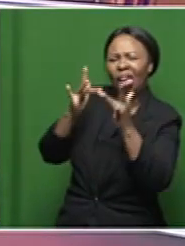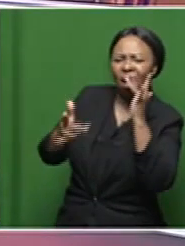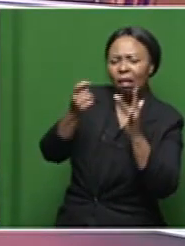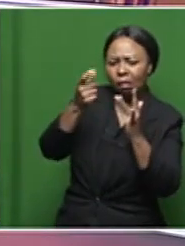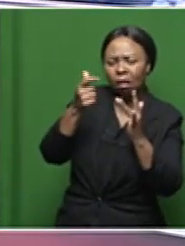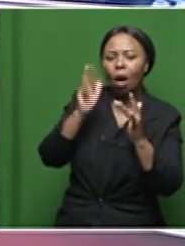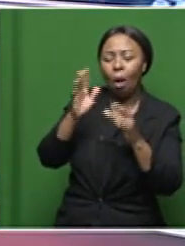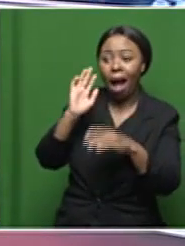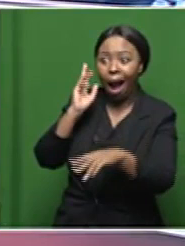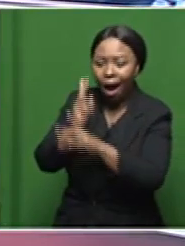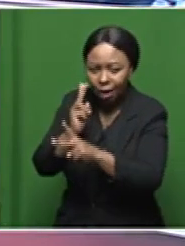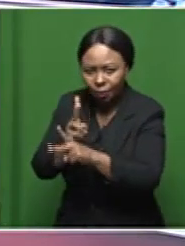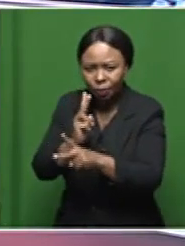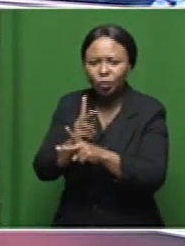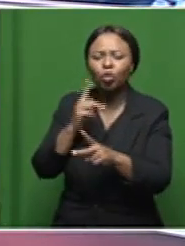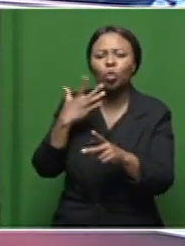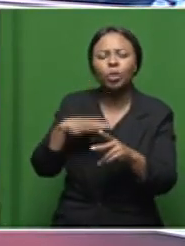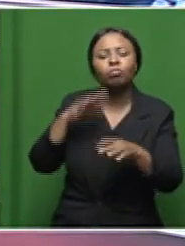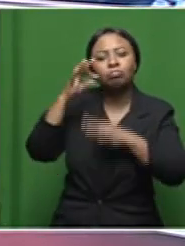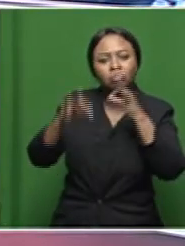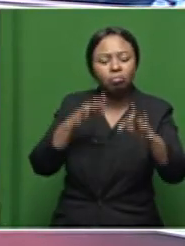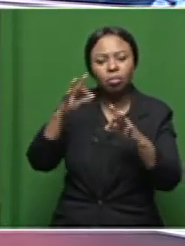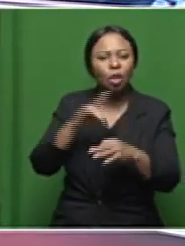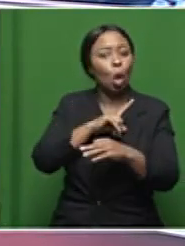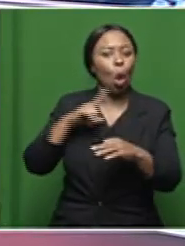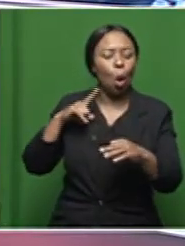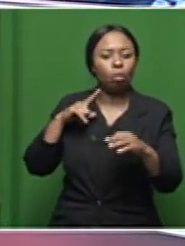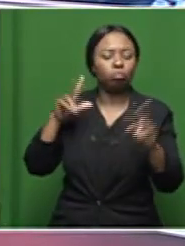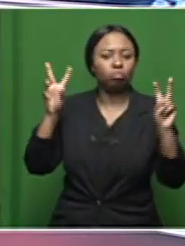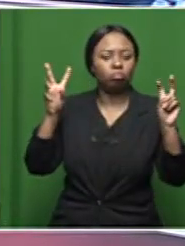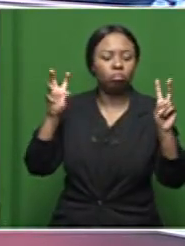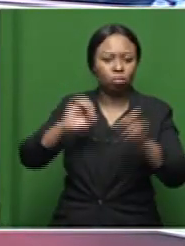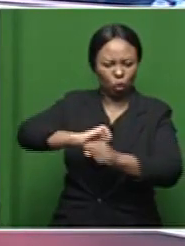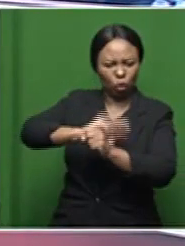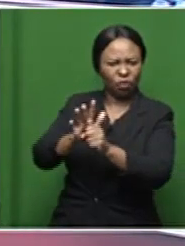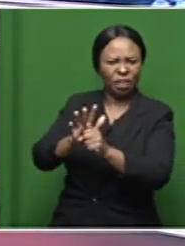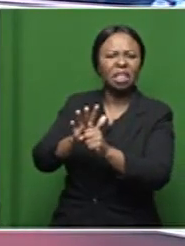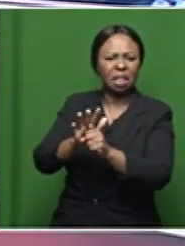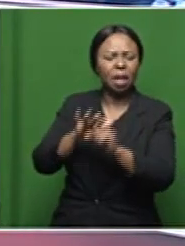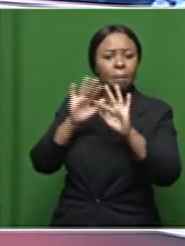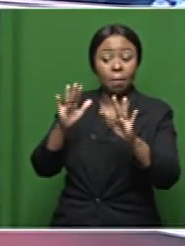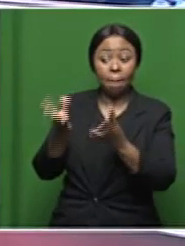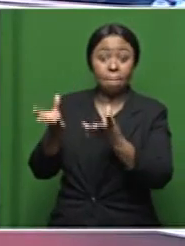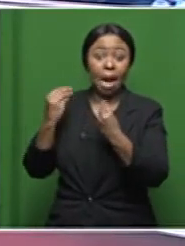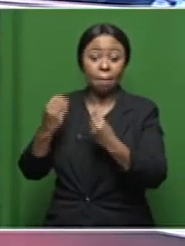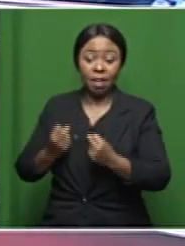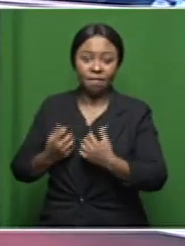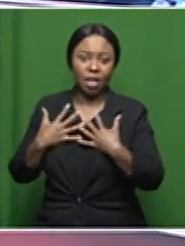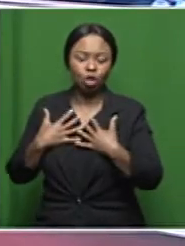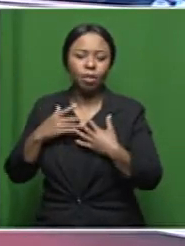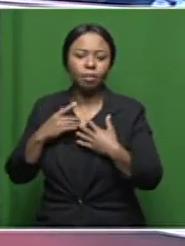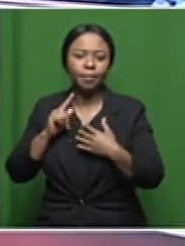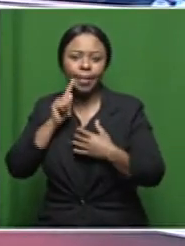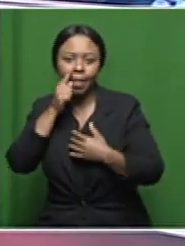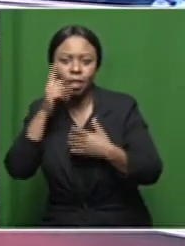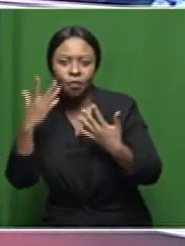now. But I think what we're really trying to address here is the issue of long COVID, where people have felt themselves getting the COVID infection, getting tested, having